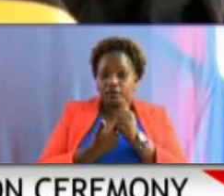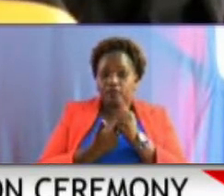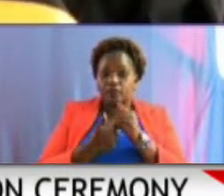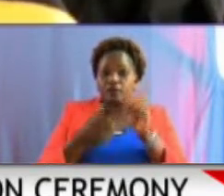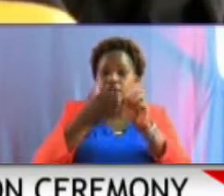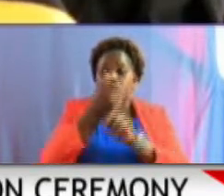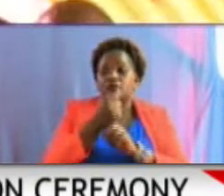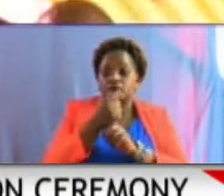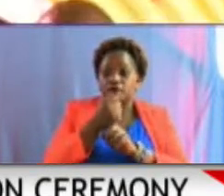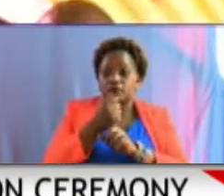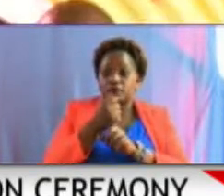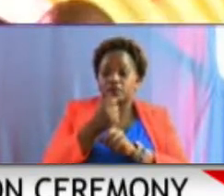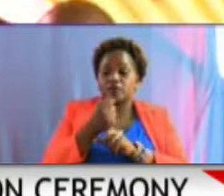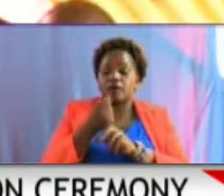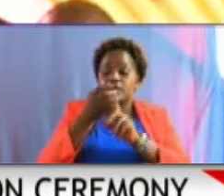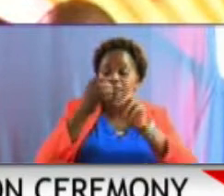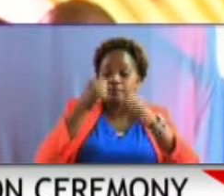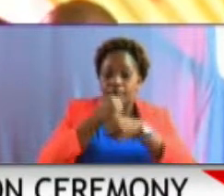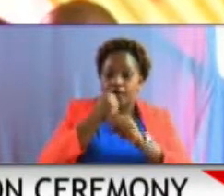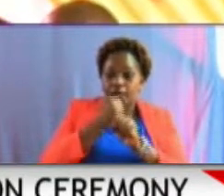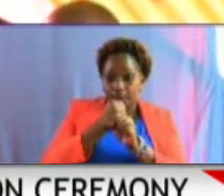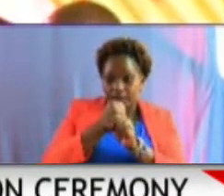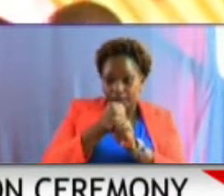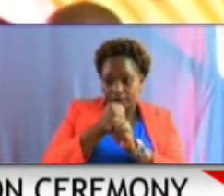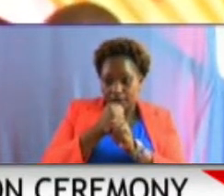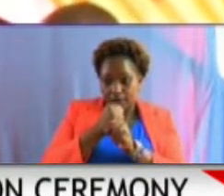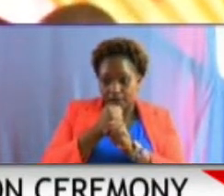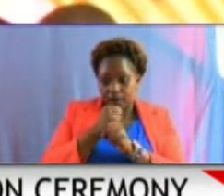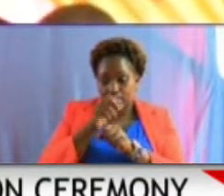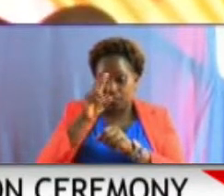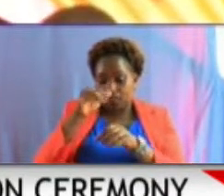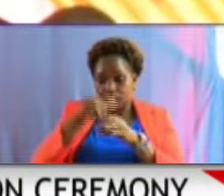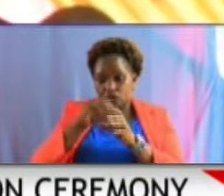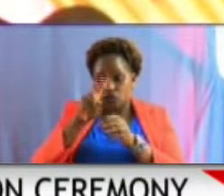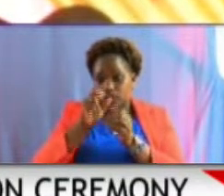achieving the commitments made in the